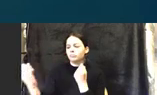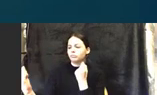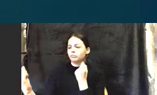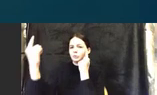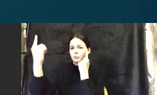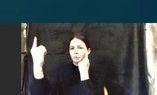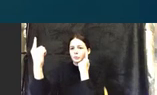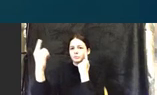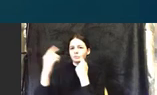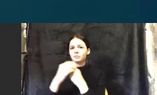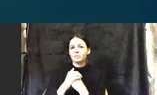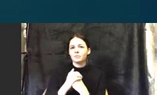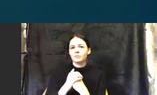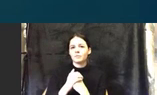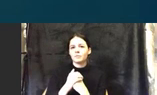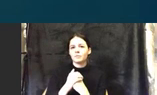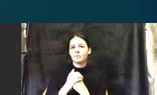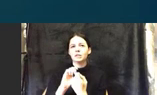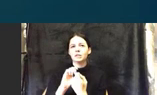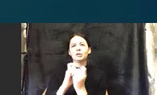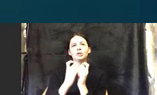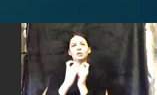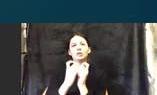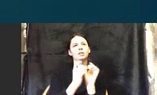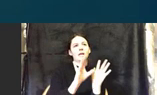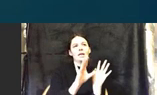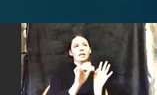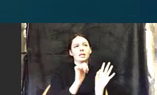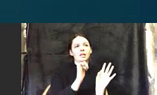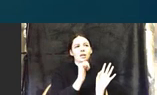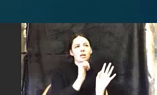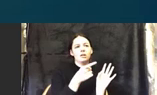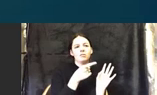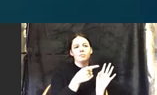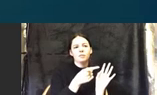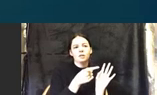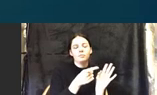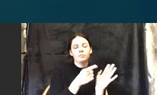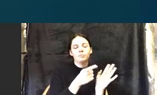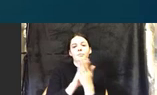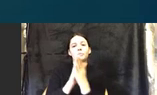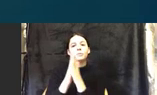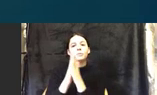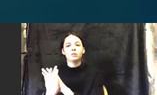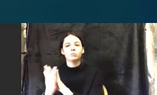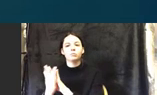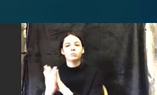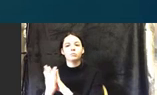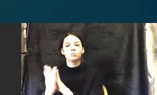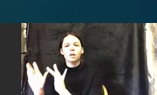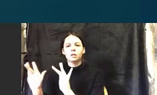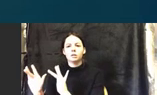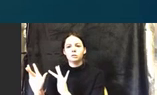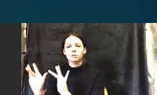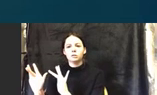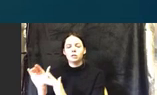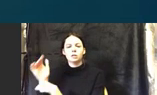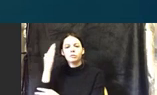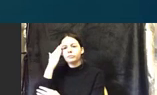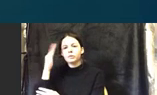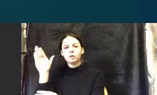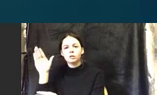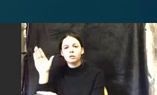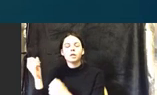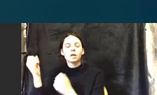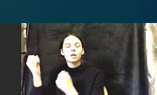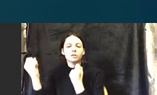that instead of turning into hate, the fear of the unknown, it becomes an empathy for the unknown. It becomes understanding. It becomes